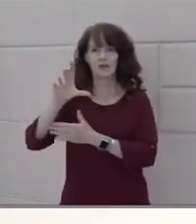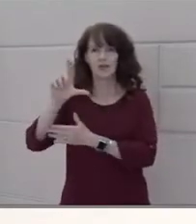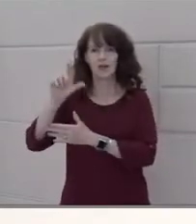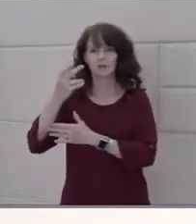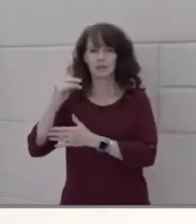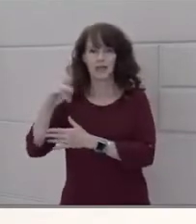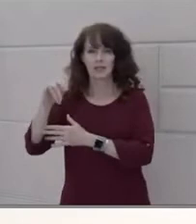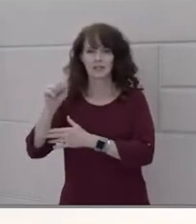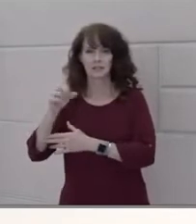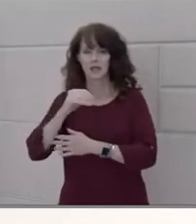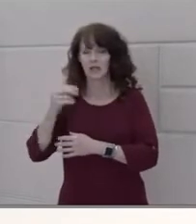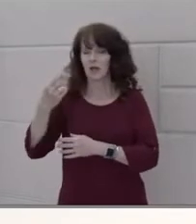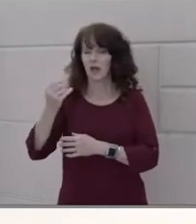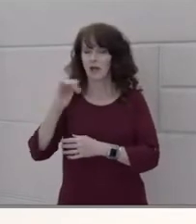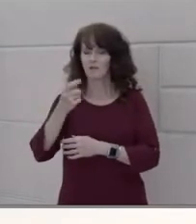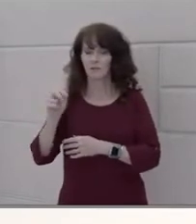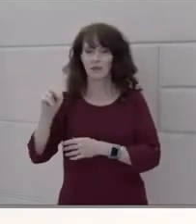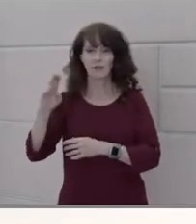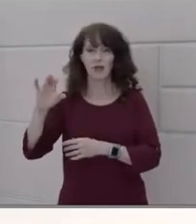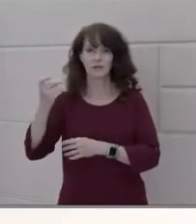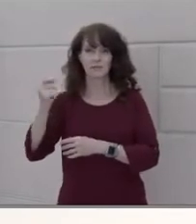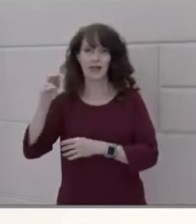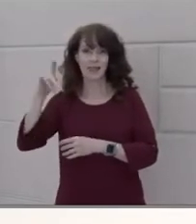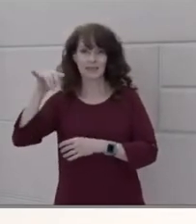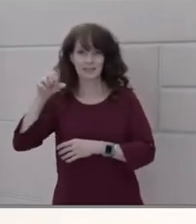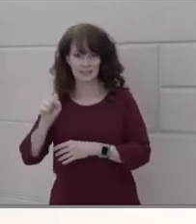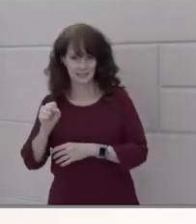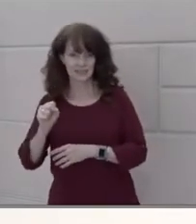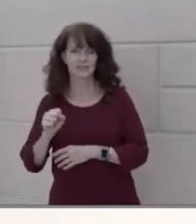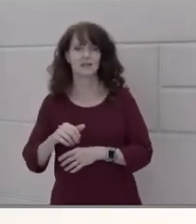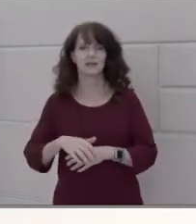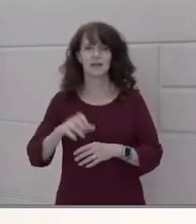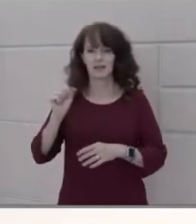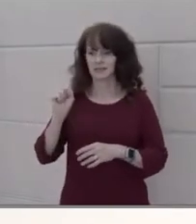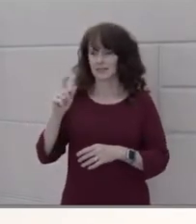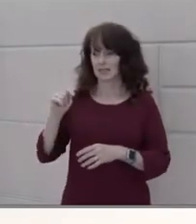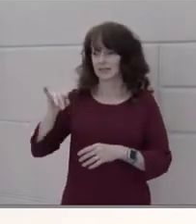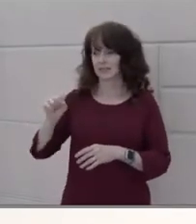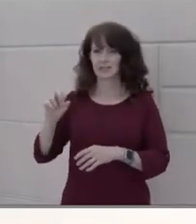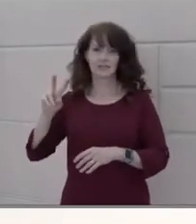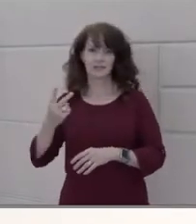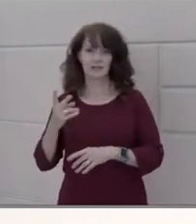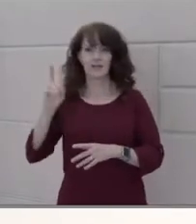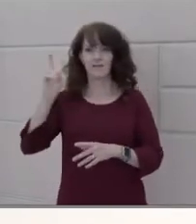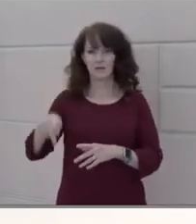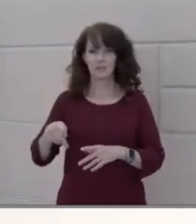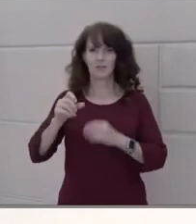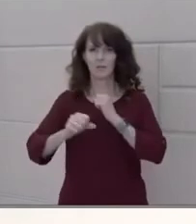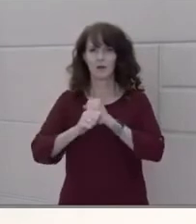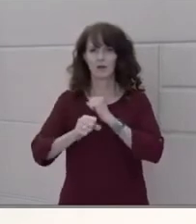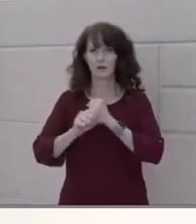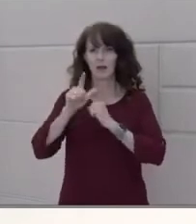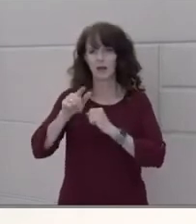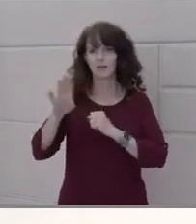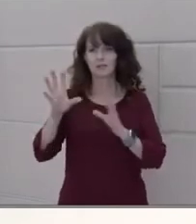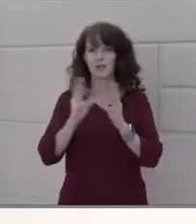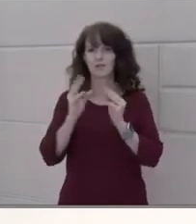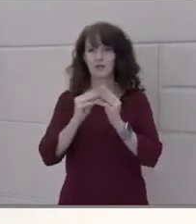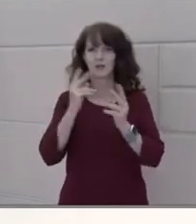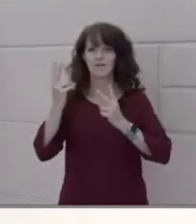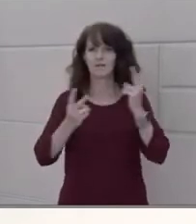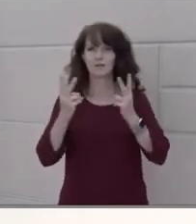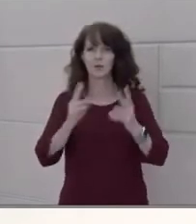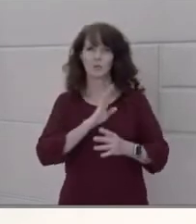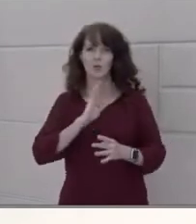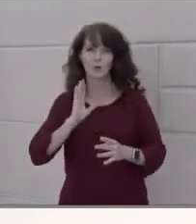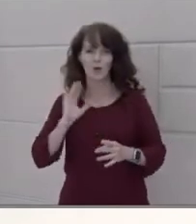and Hoffman Hospitalities, Saints and Seconds, the vice president of marketing at the Long Beach Convention and Visitors